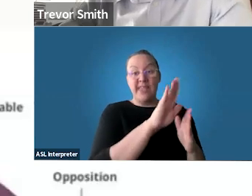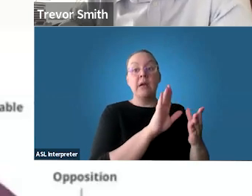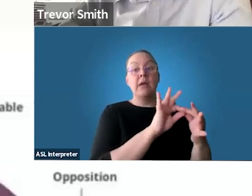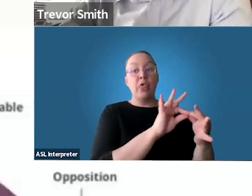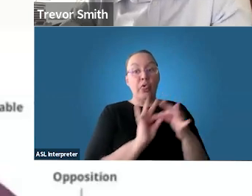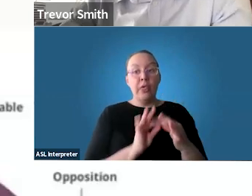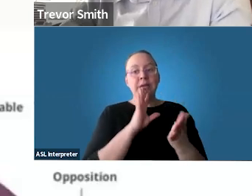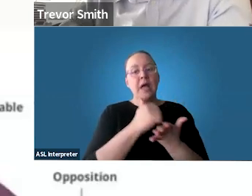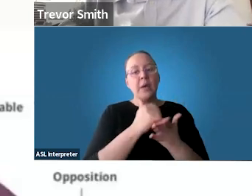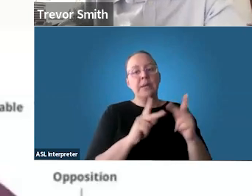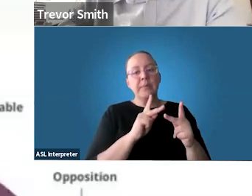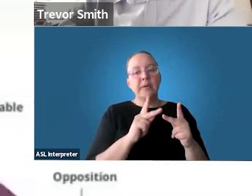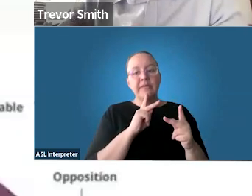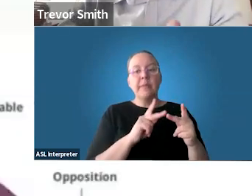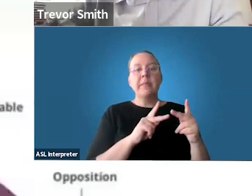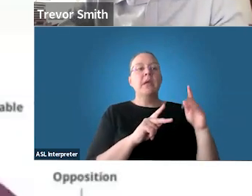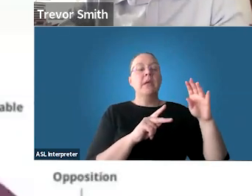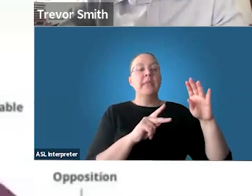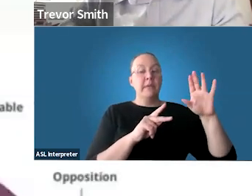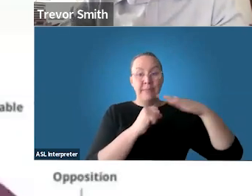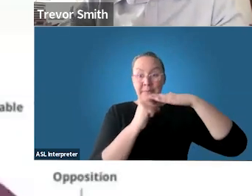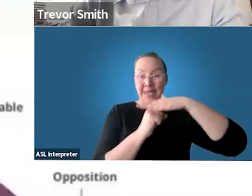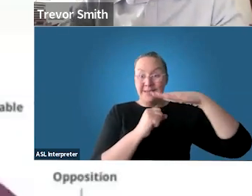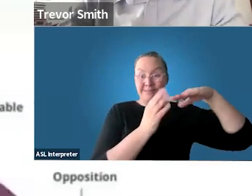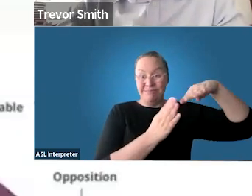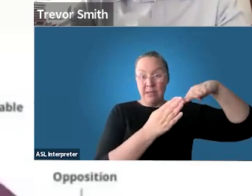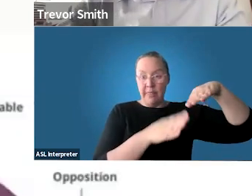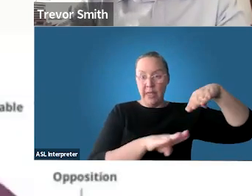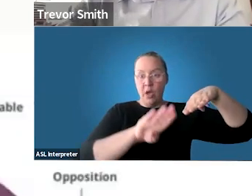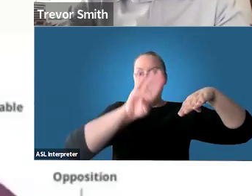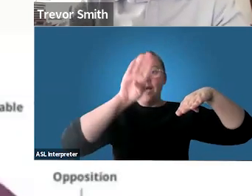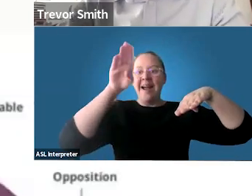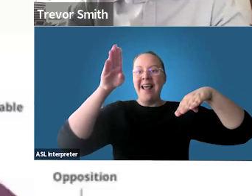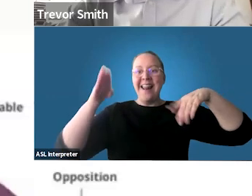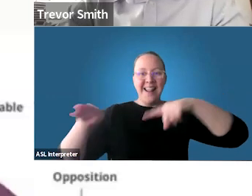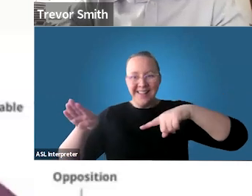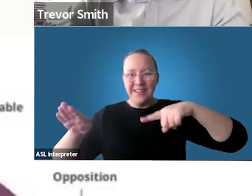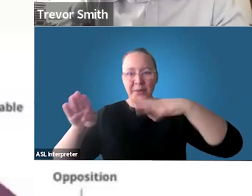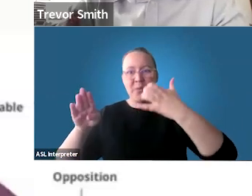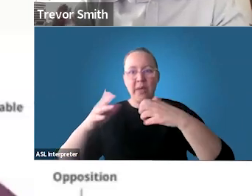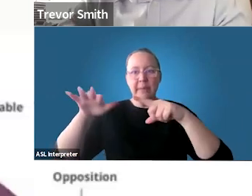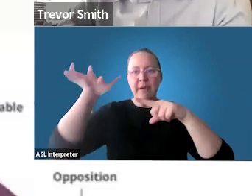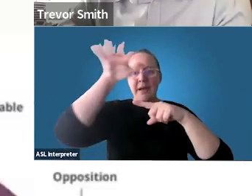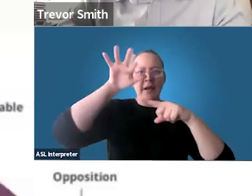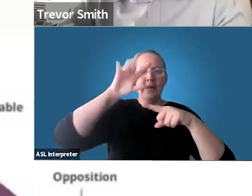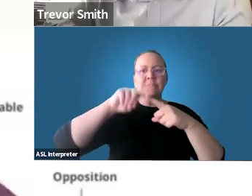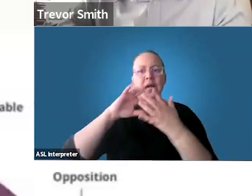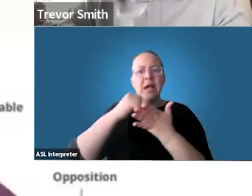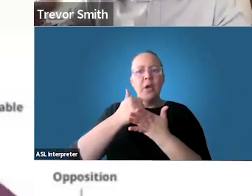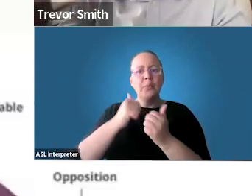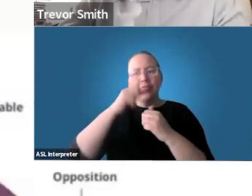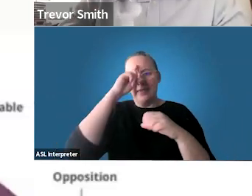should help move people from the base into the choir and obviously in strategic moments, deepen their sense of belonging and investment in the